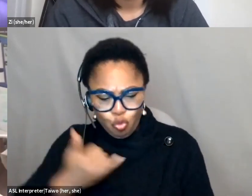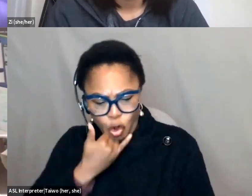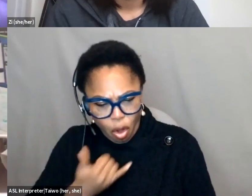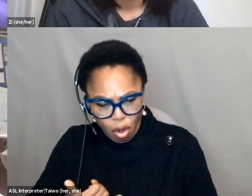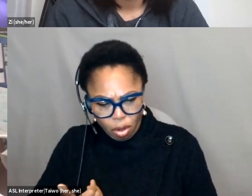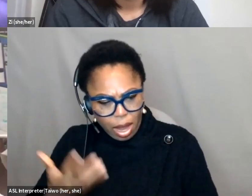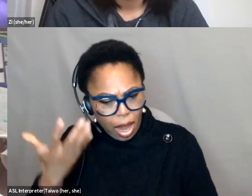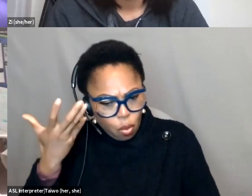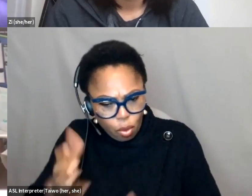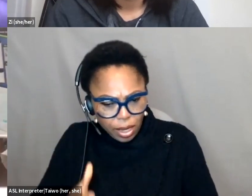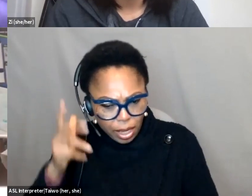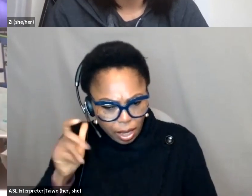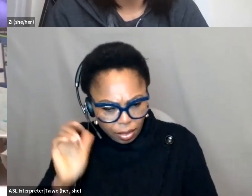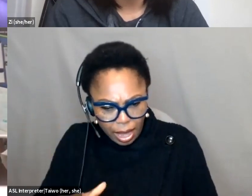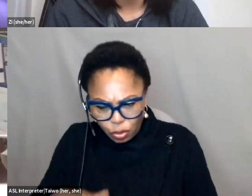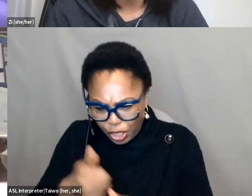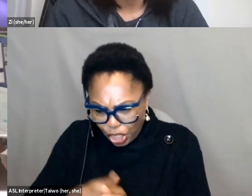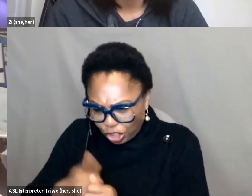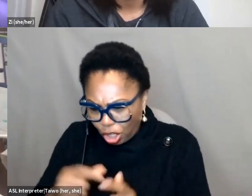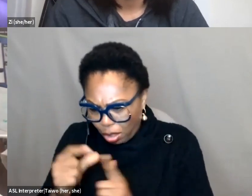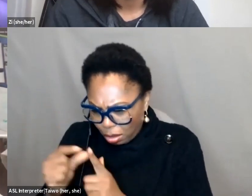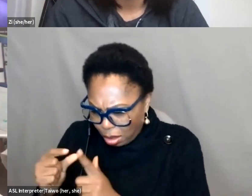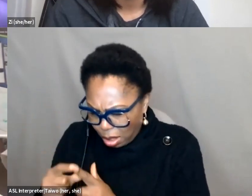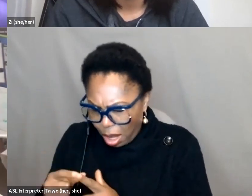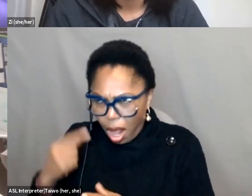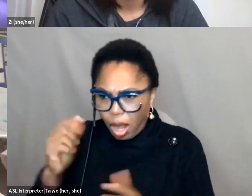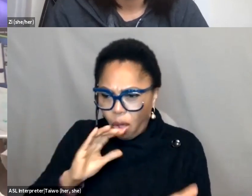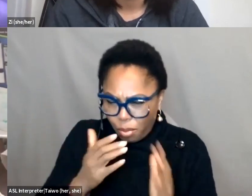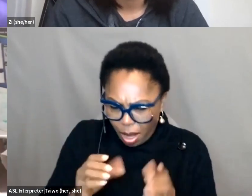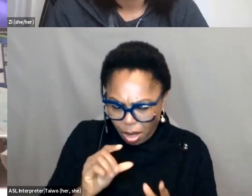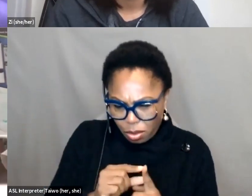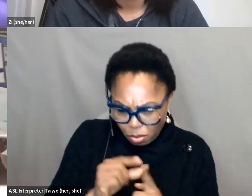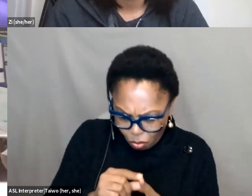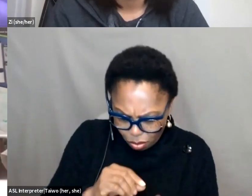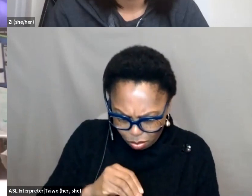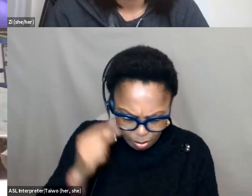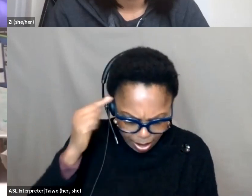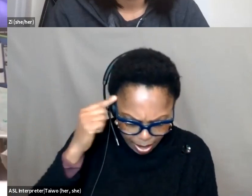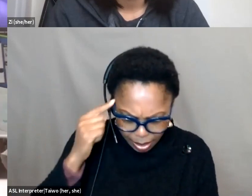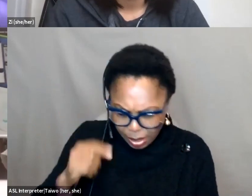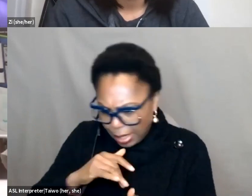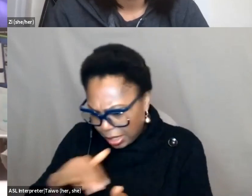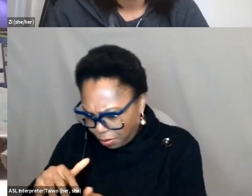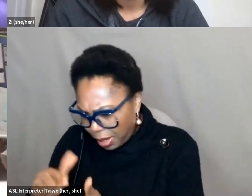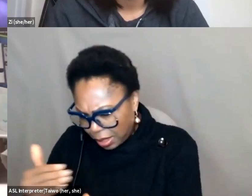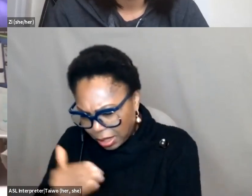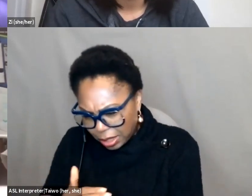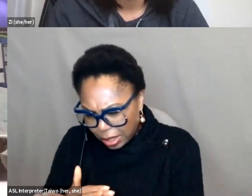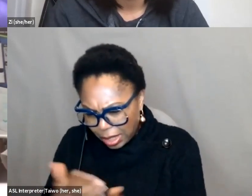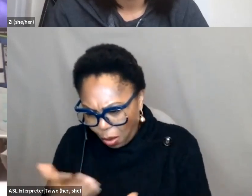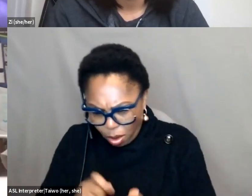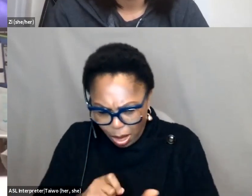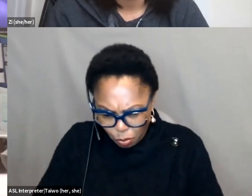about it." As letter by letter, I compared the word in my head to the one on my spelling list, and then to the one I'd so carefully inscribed